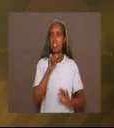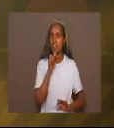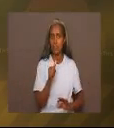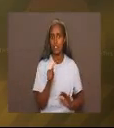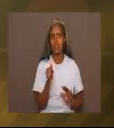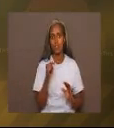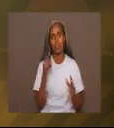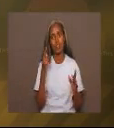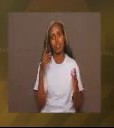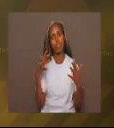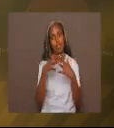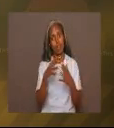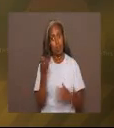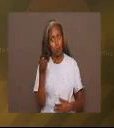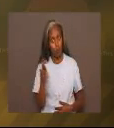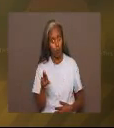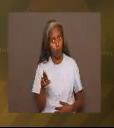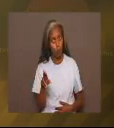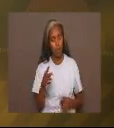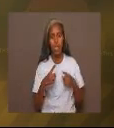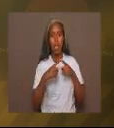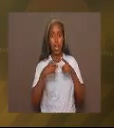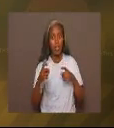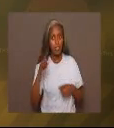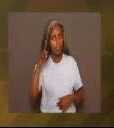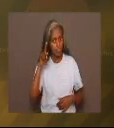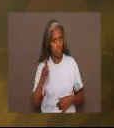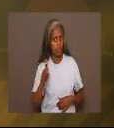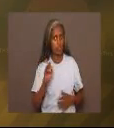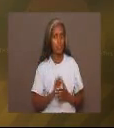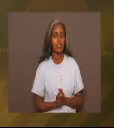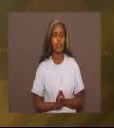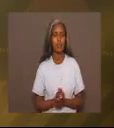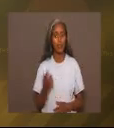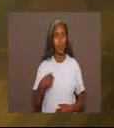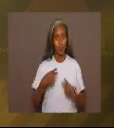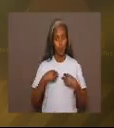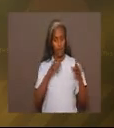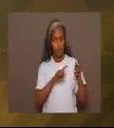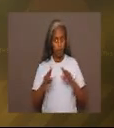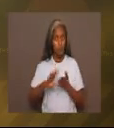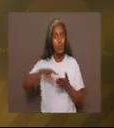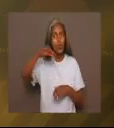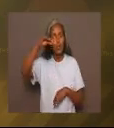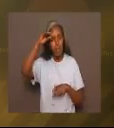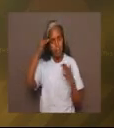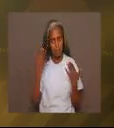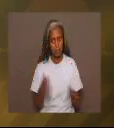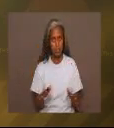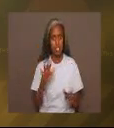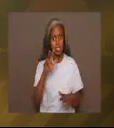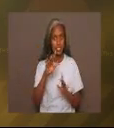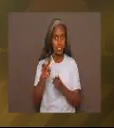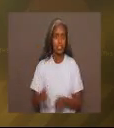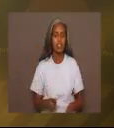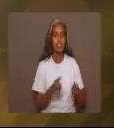integrals, or antiderivatives. We have also learned three